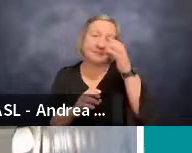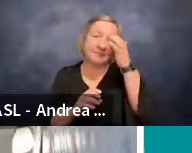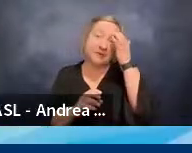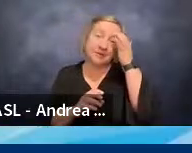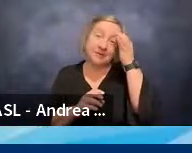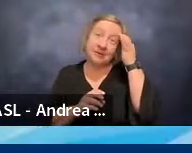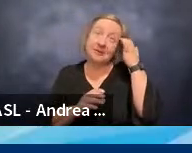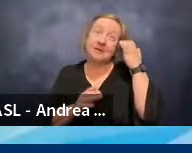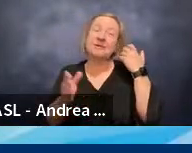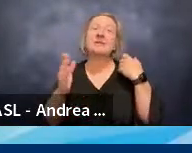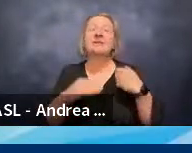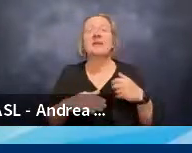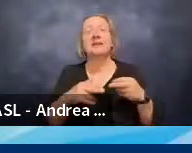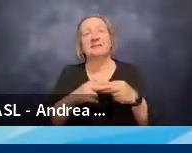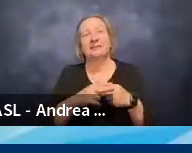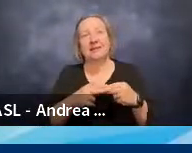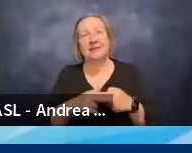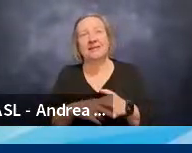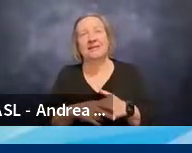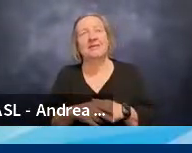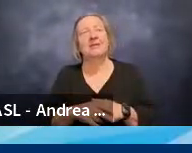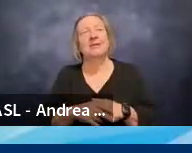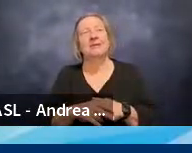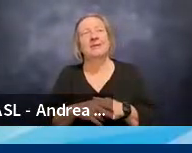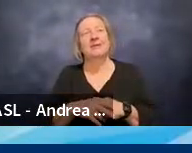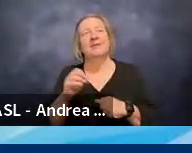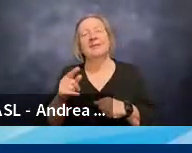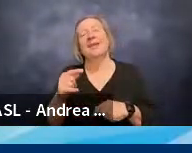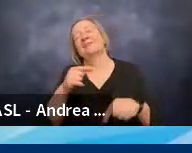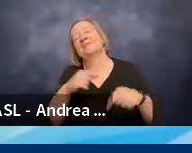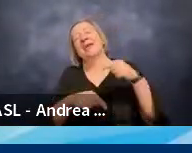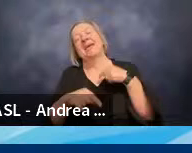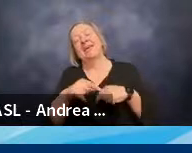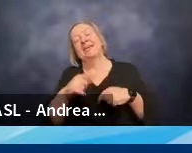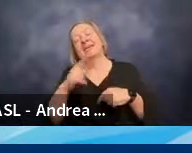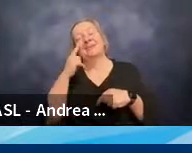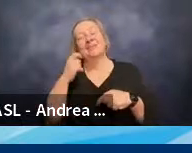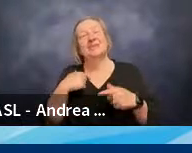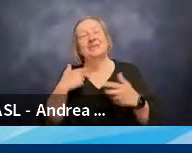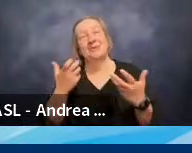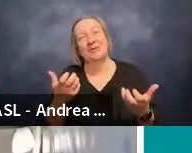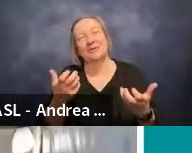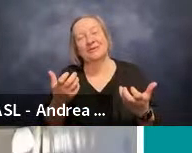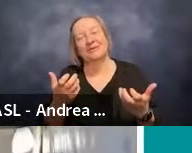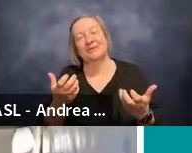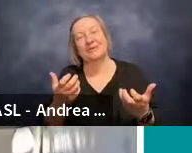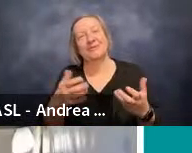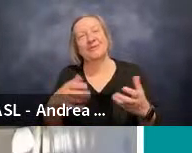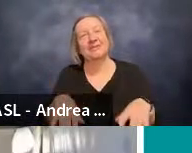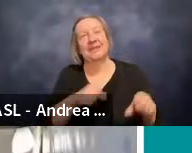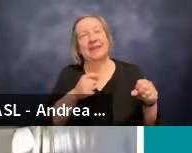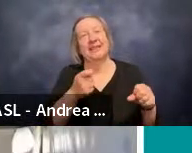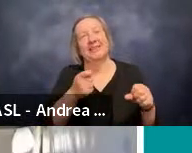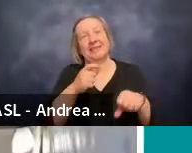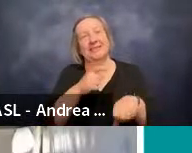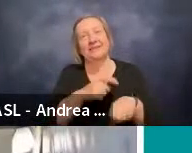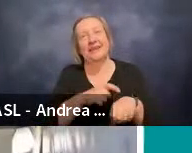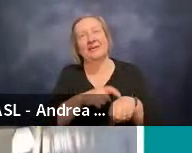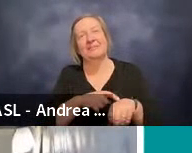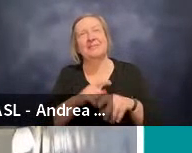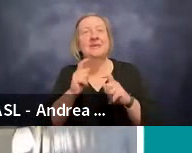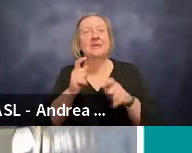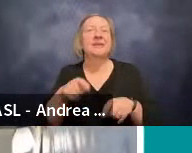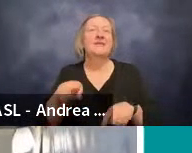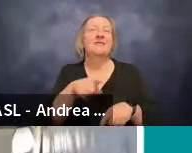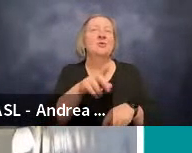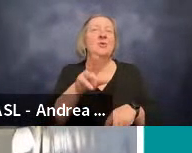Let's go to the next slide. All right, go back a slide because I want to take a little time and give people an update